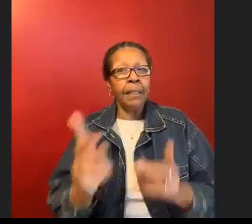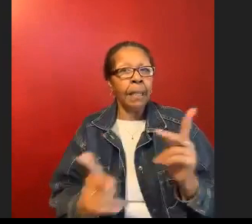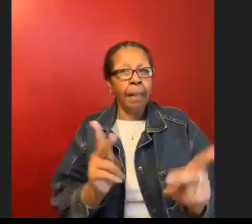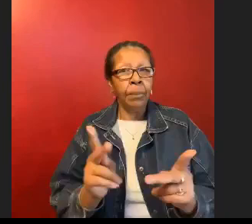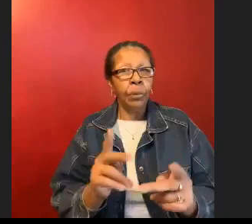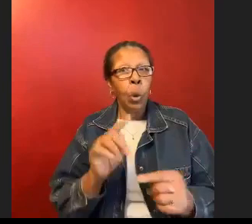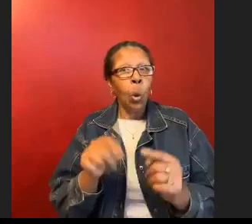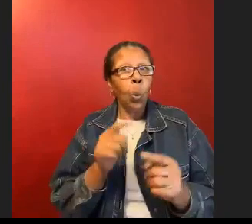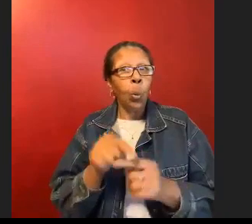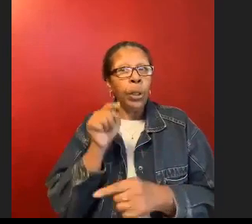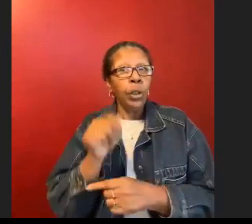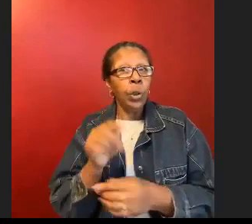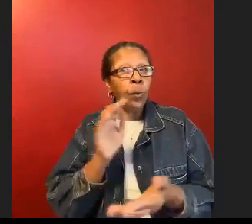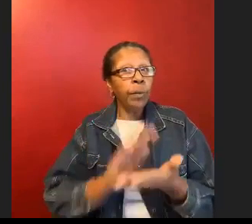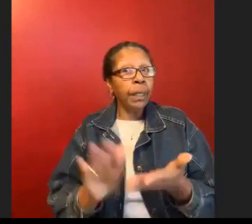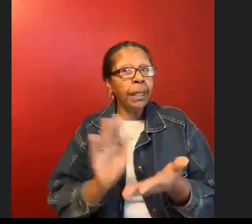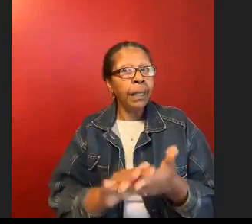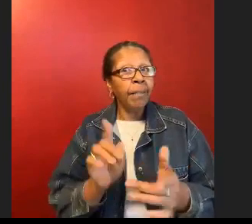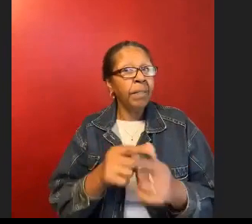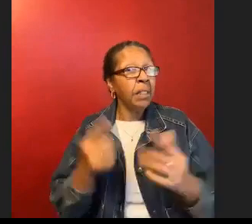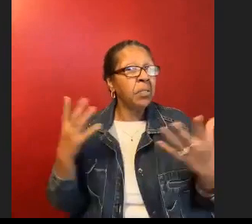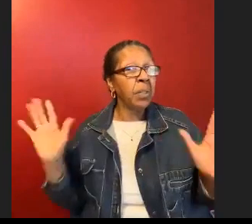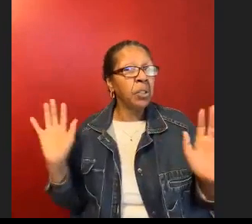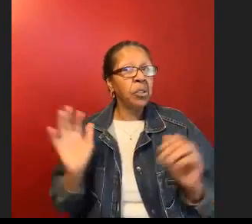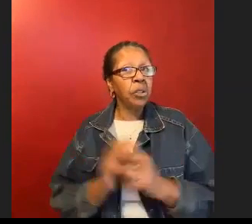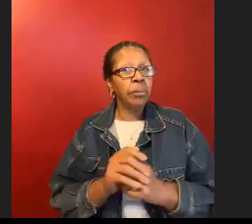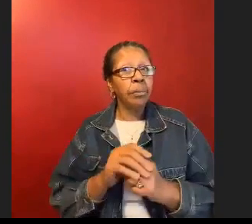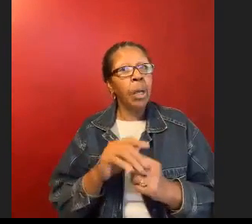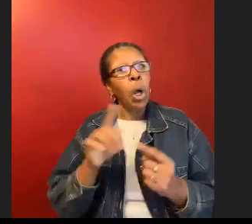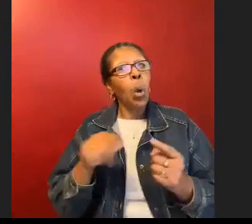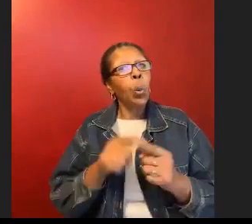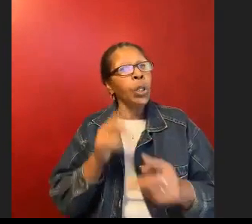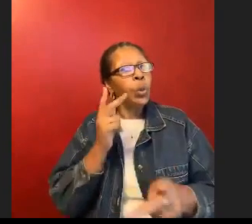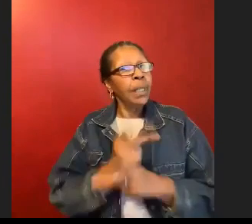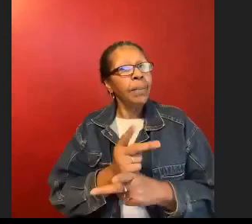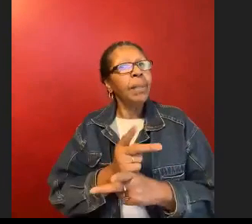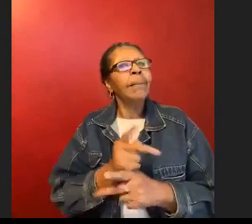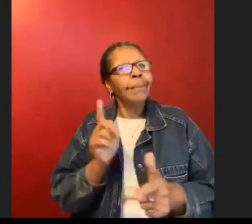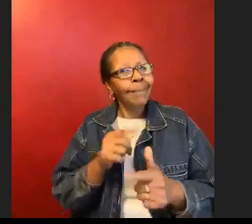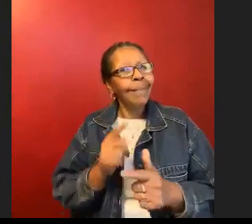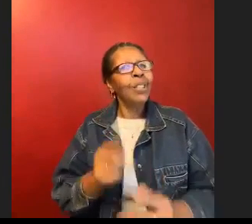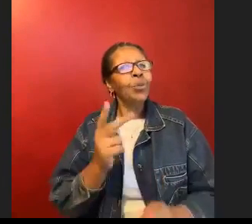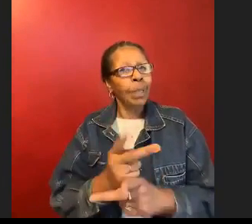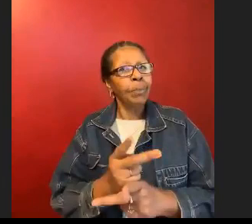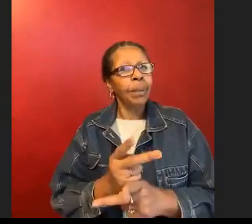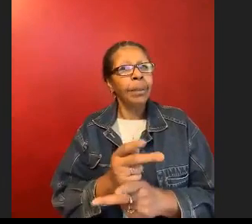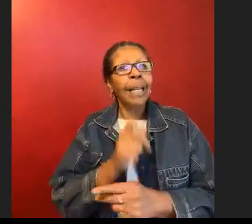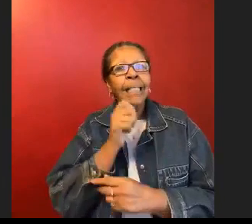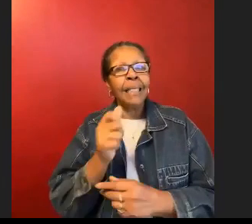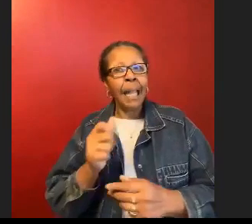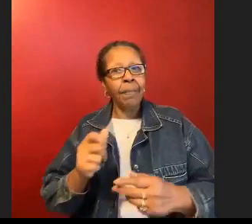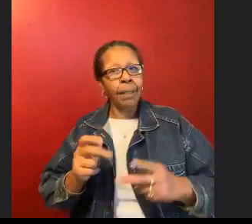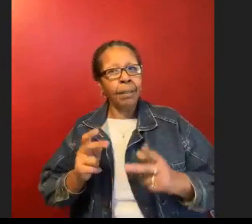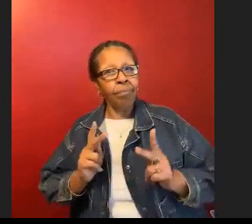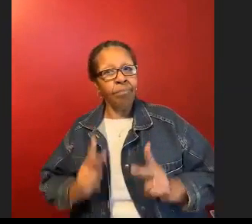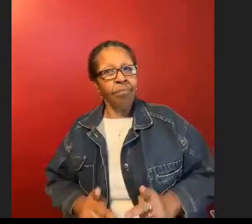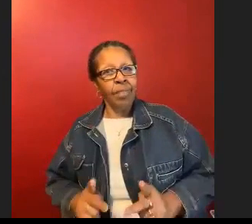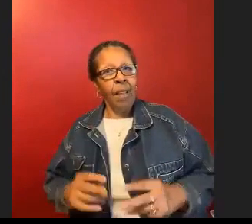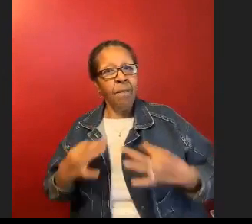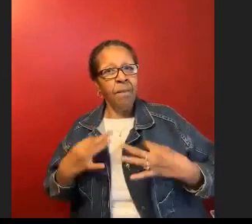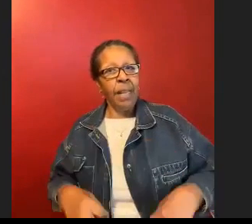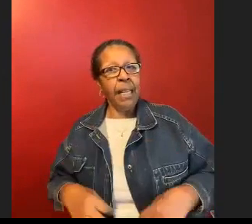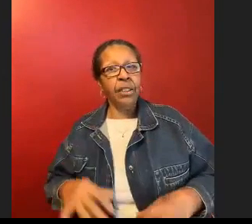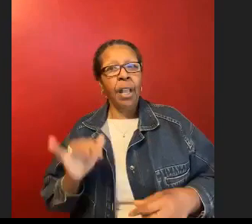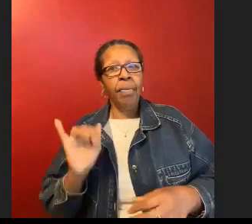you forgive, it's forgiven. When you retain, it is retained. It's not the human being that has the authority.